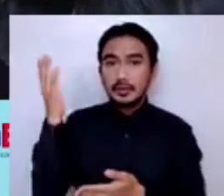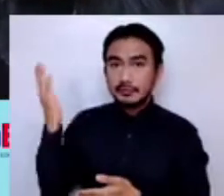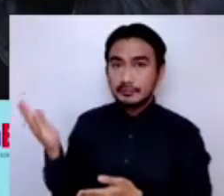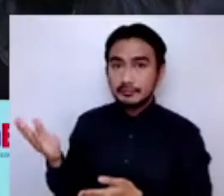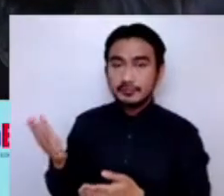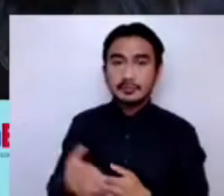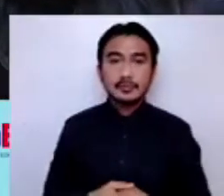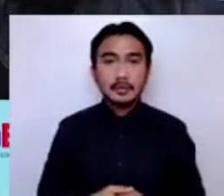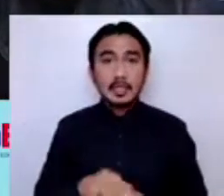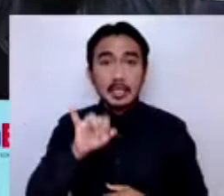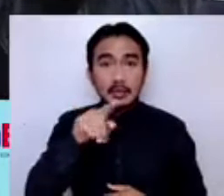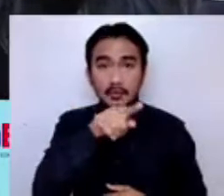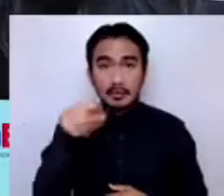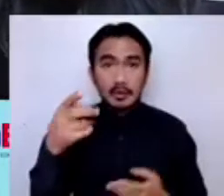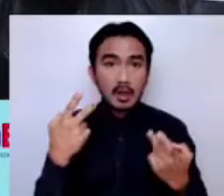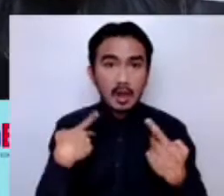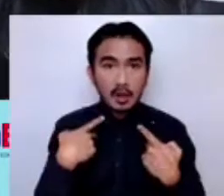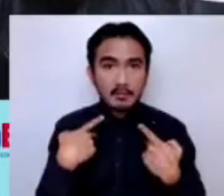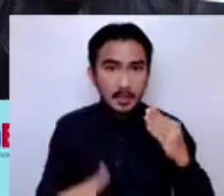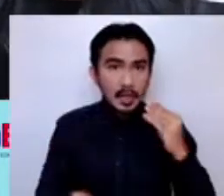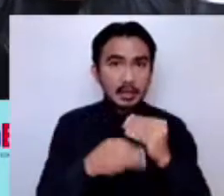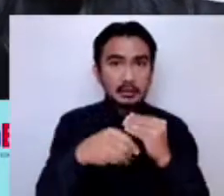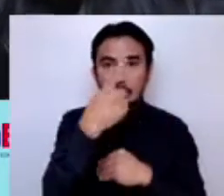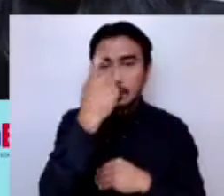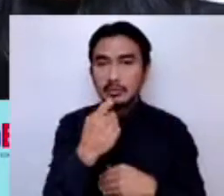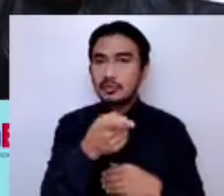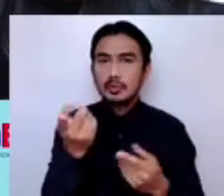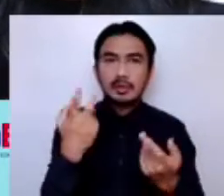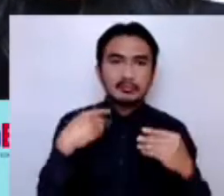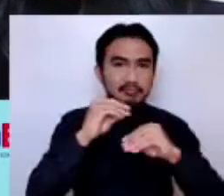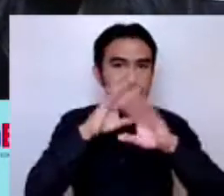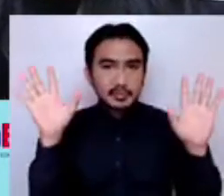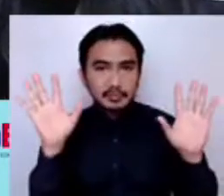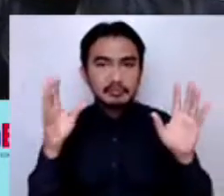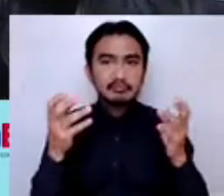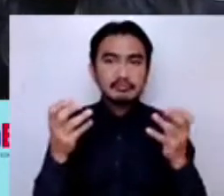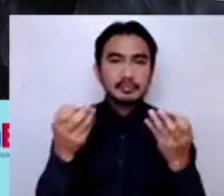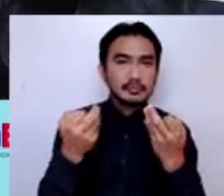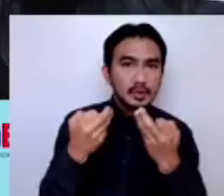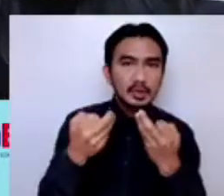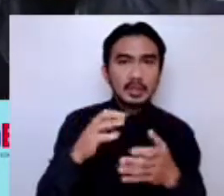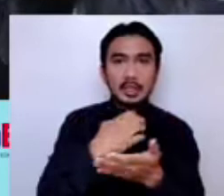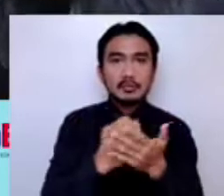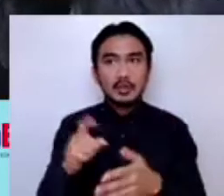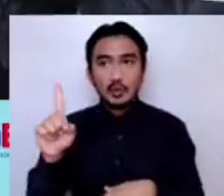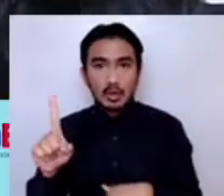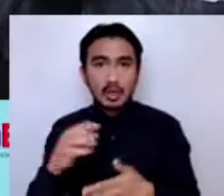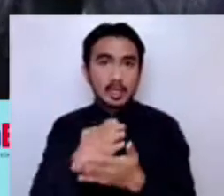have any further questions or clarifications, whether it's on episode 1, on episode 2, or on